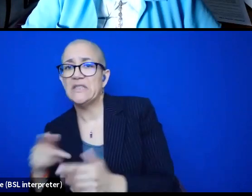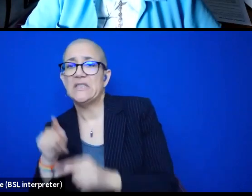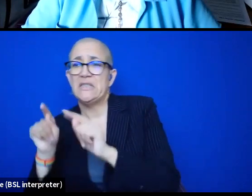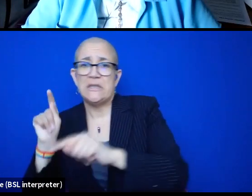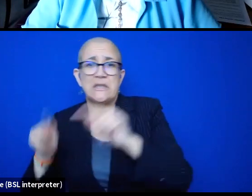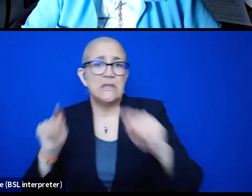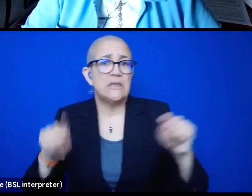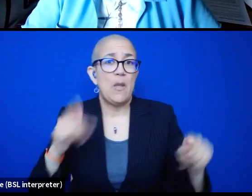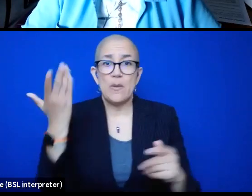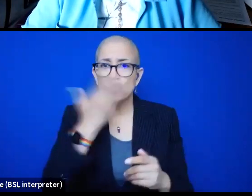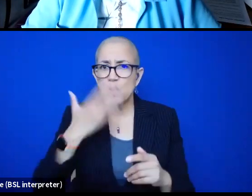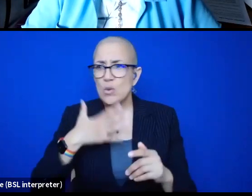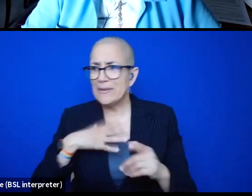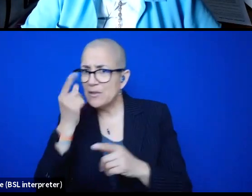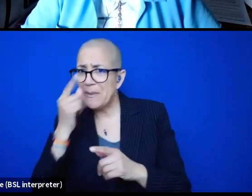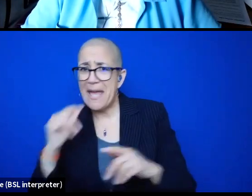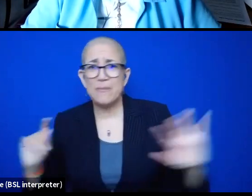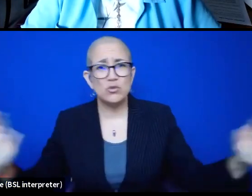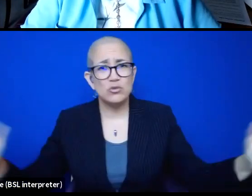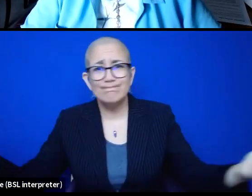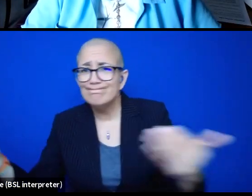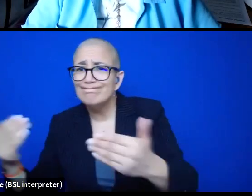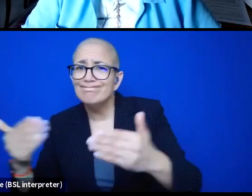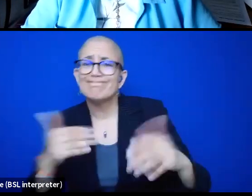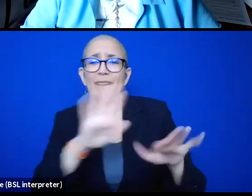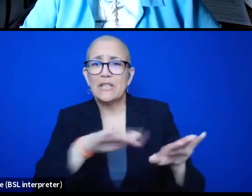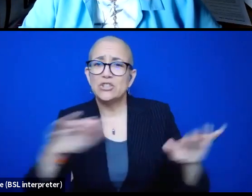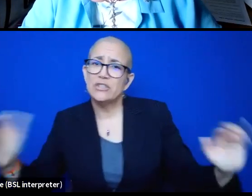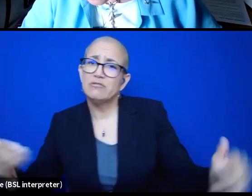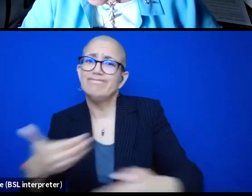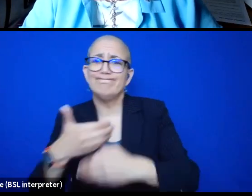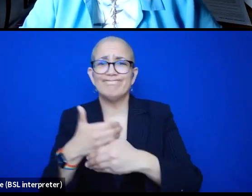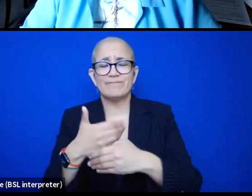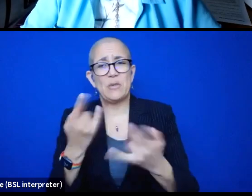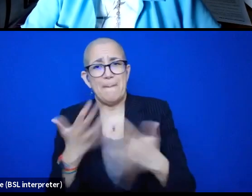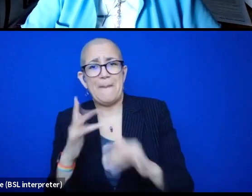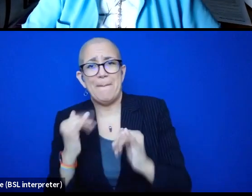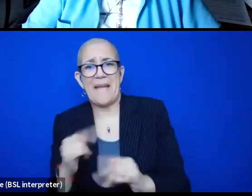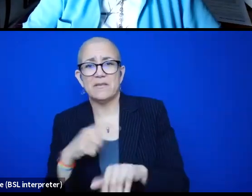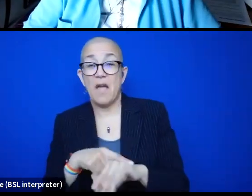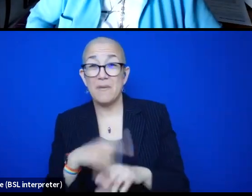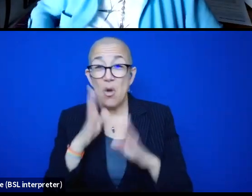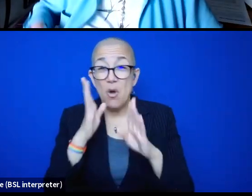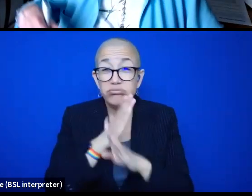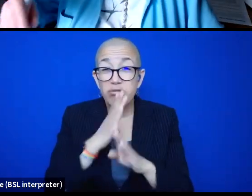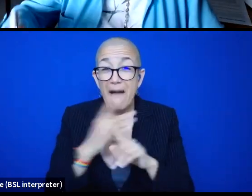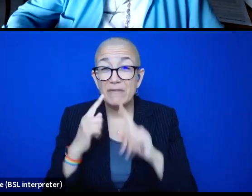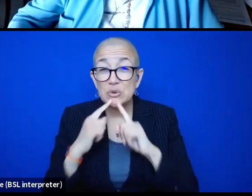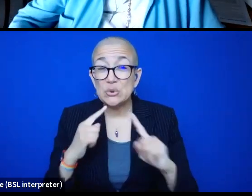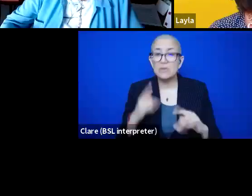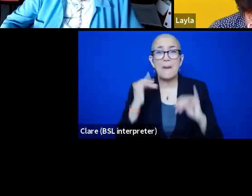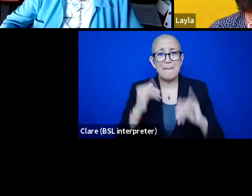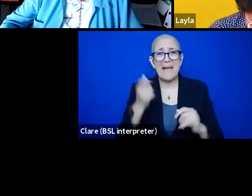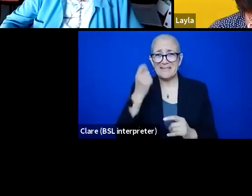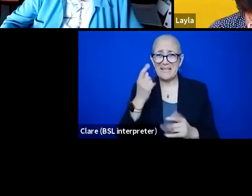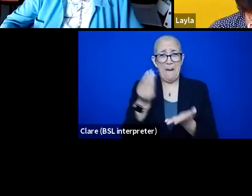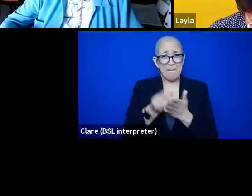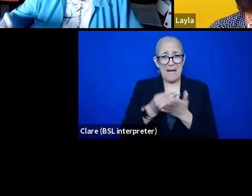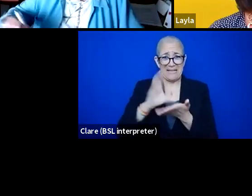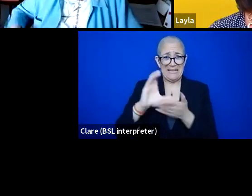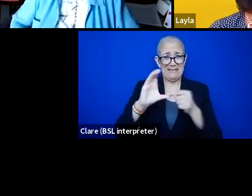wrap their arms around the kids who've had a bad time. And giving private tutors is such a bad idea. Give the money to the schools.